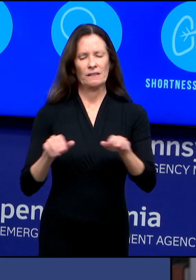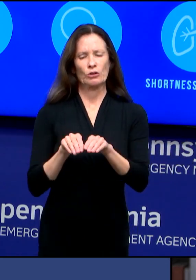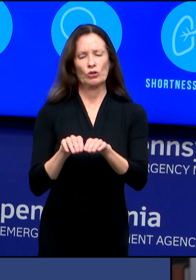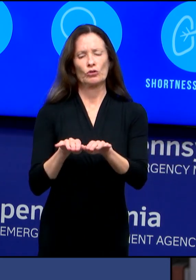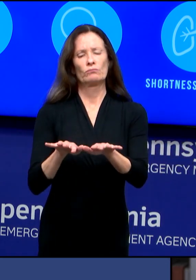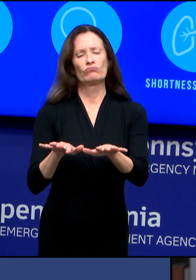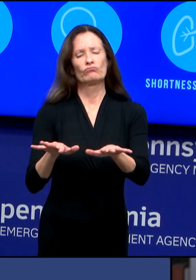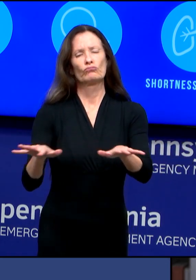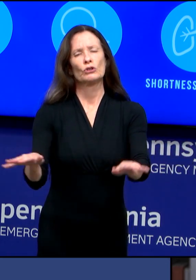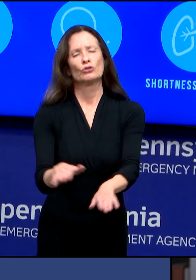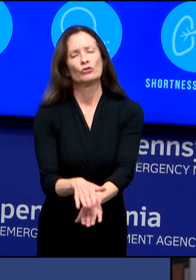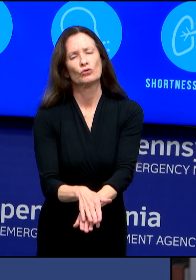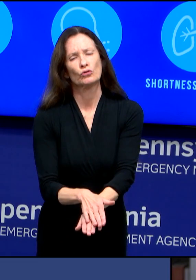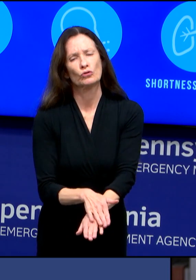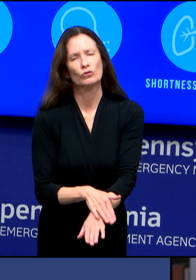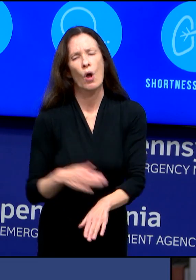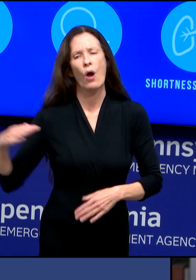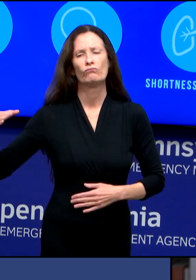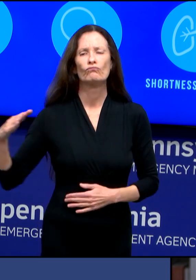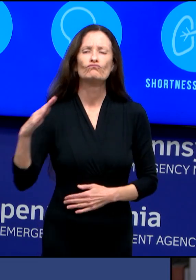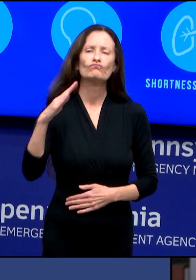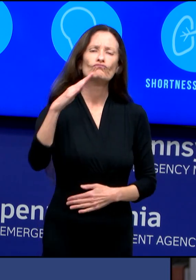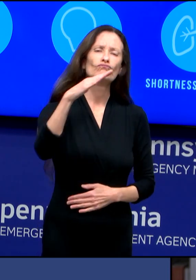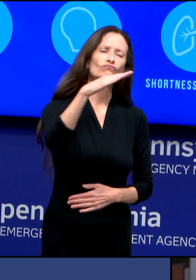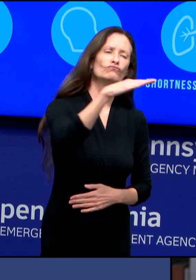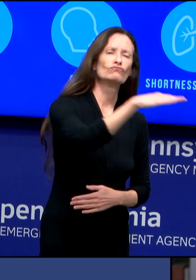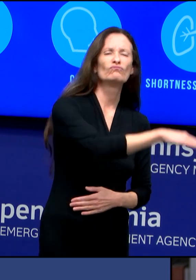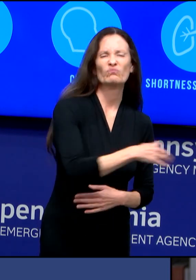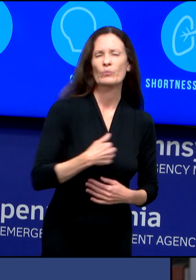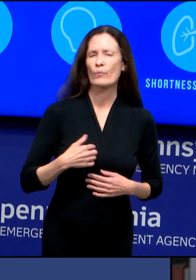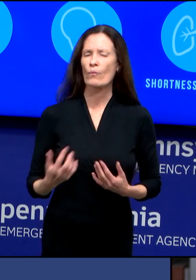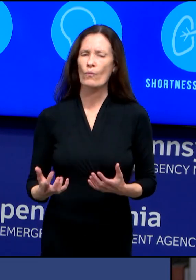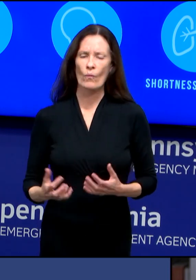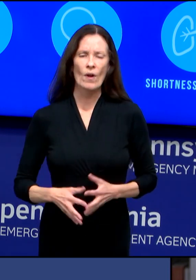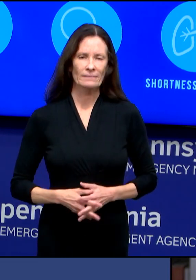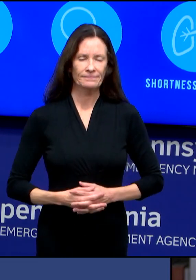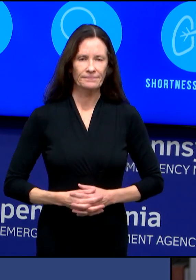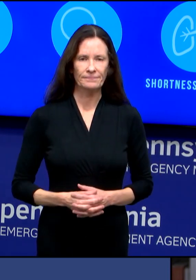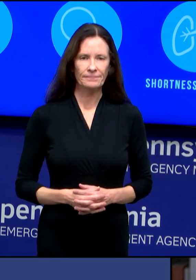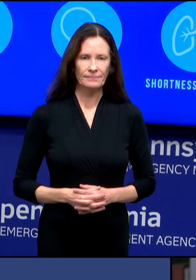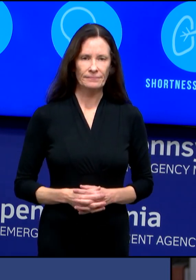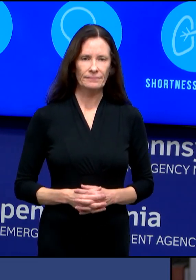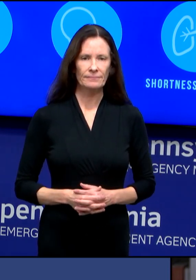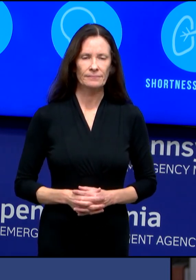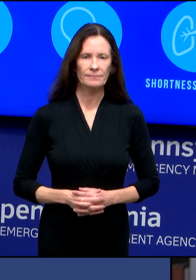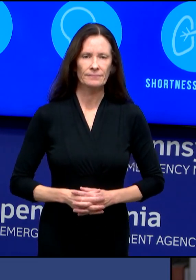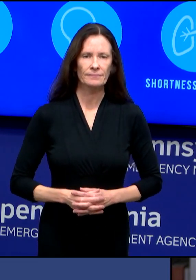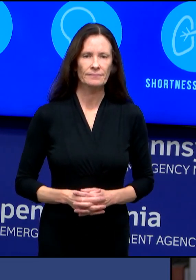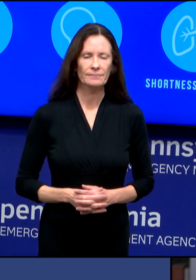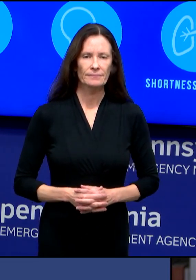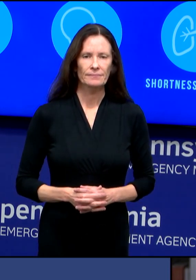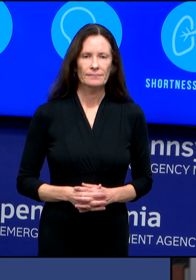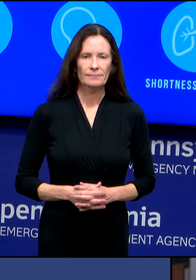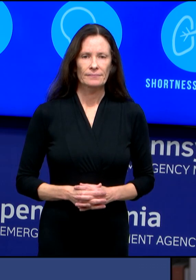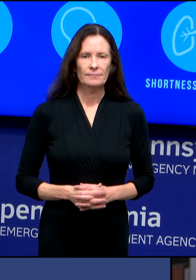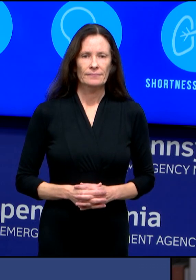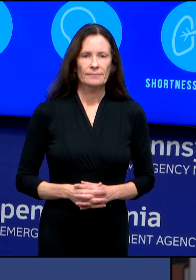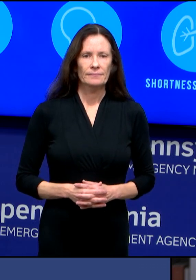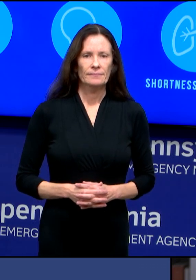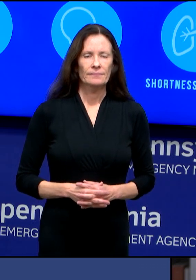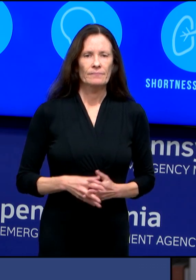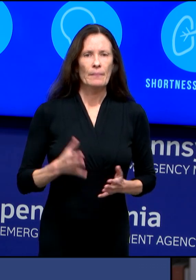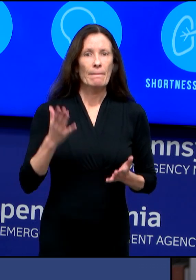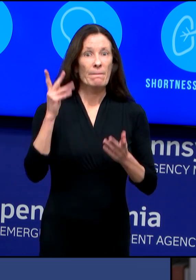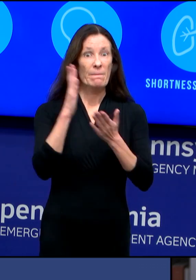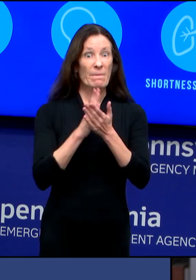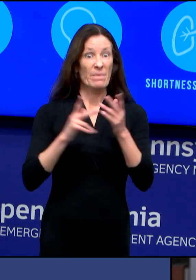some questions about the homeless population and how we're getting the word out to them, and how we are handling the homeless